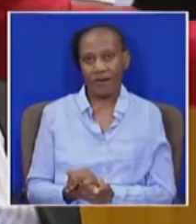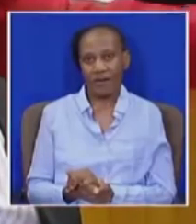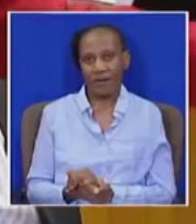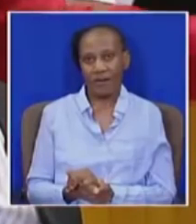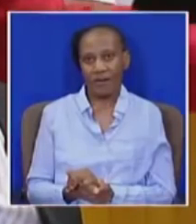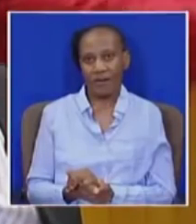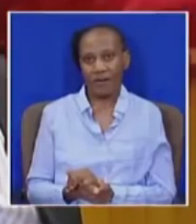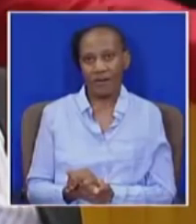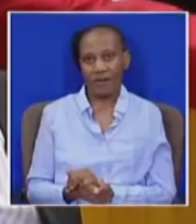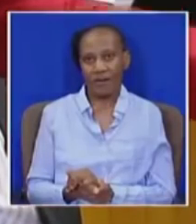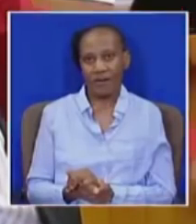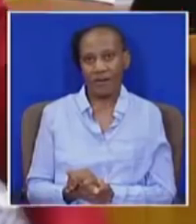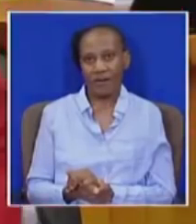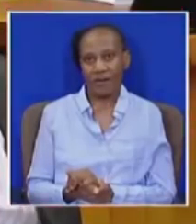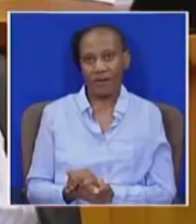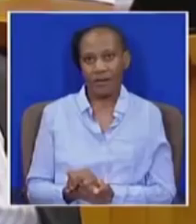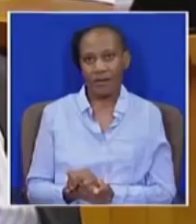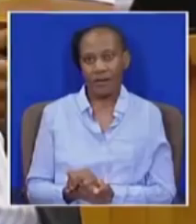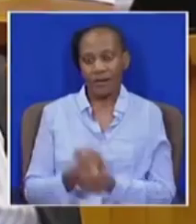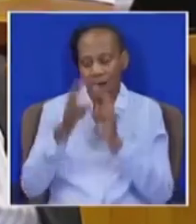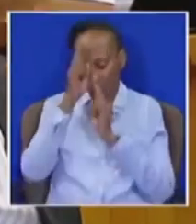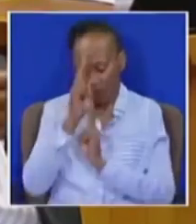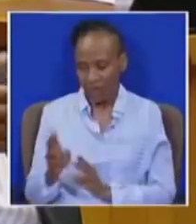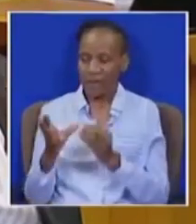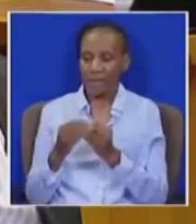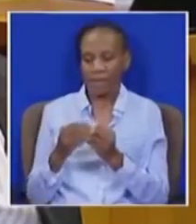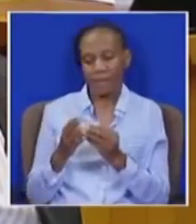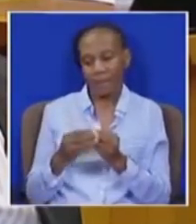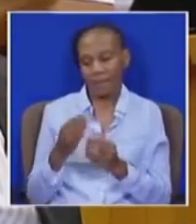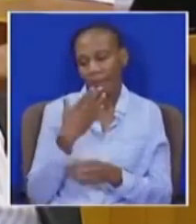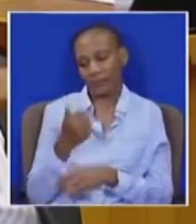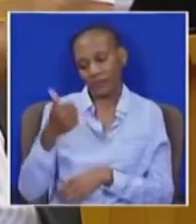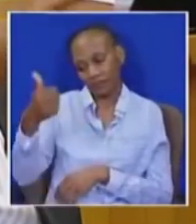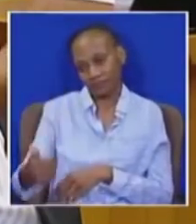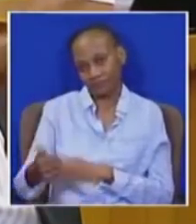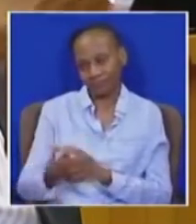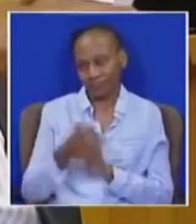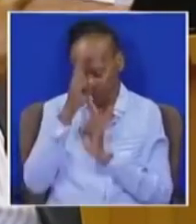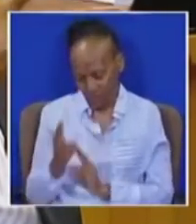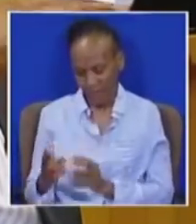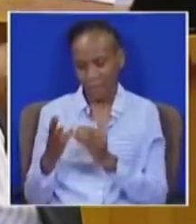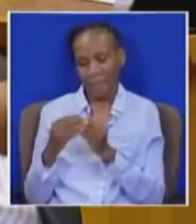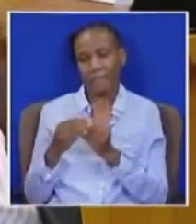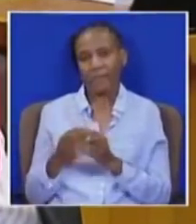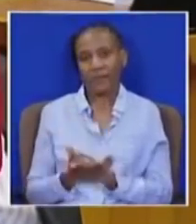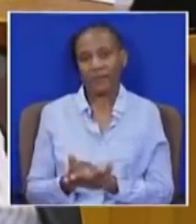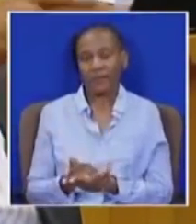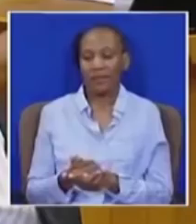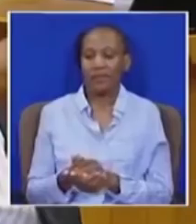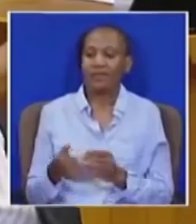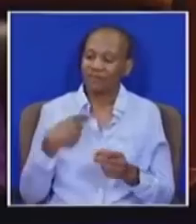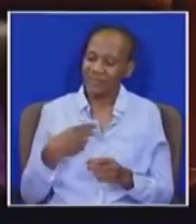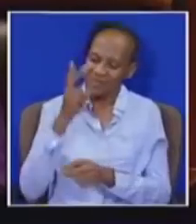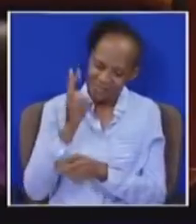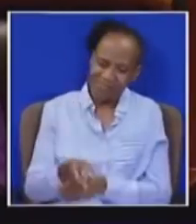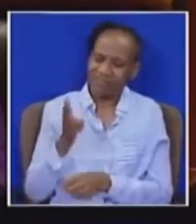was these ones. They were Honorable doing the same Malema, thing when we were telling them about Honorable Zuma, this Malema, ones. I've asked They you are again repeating